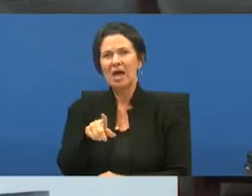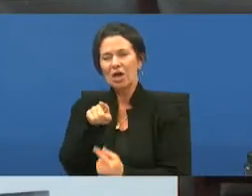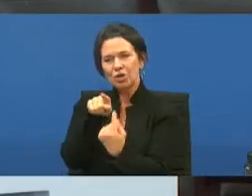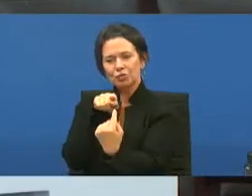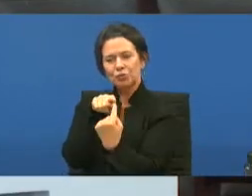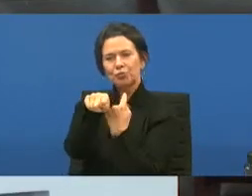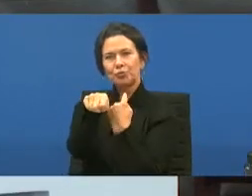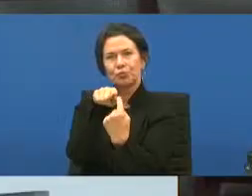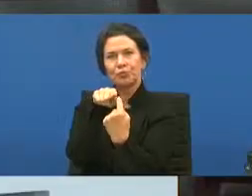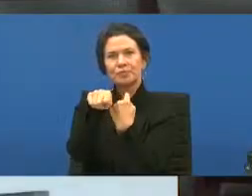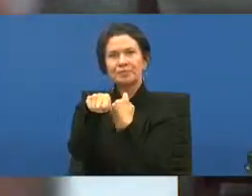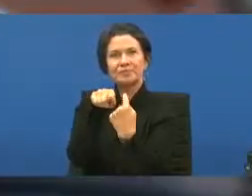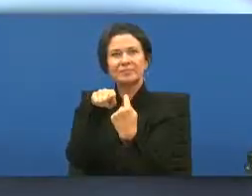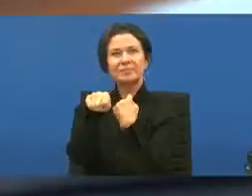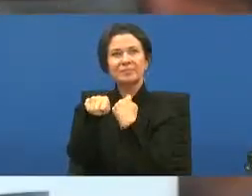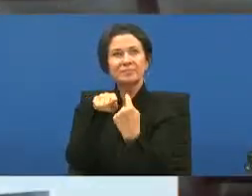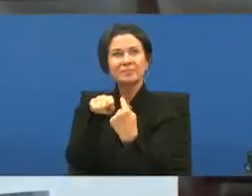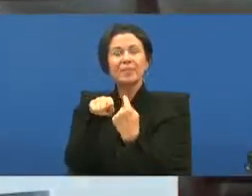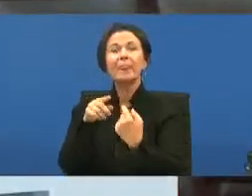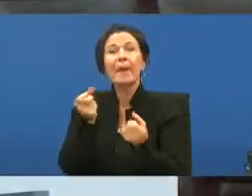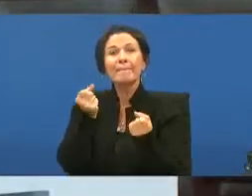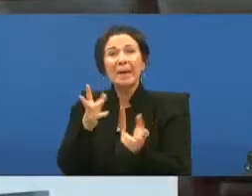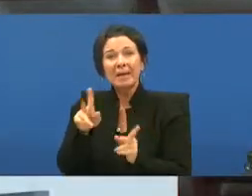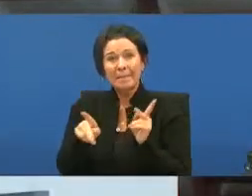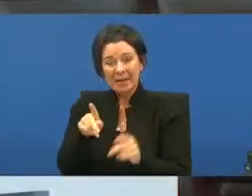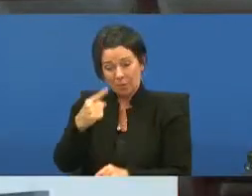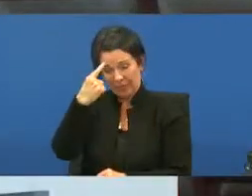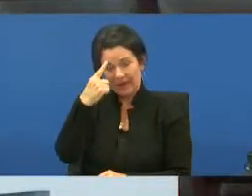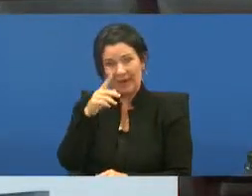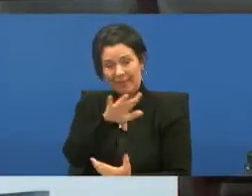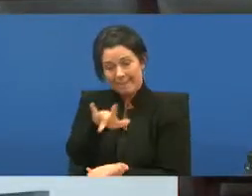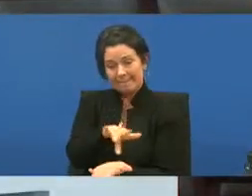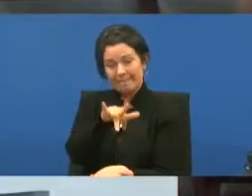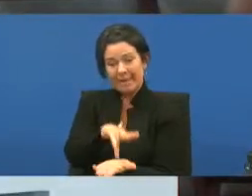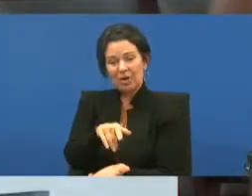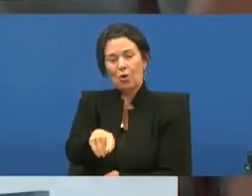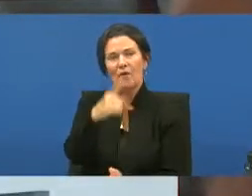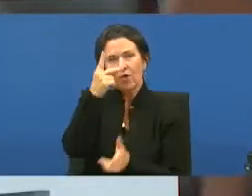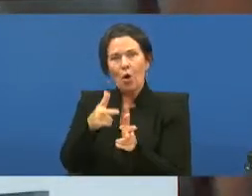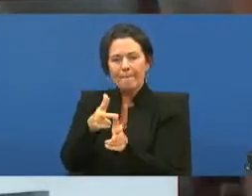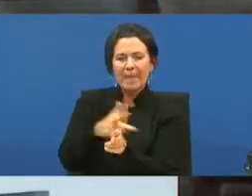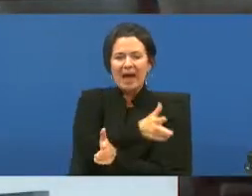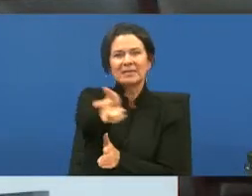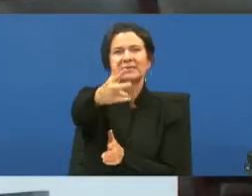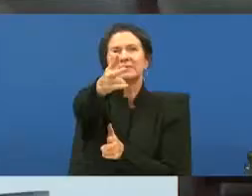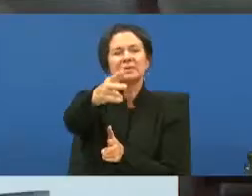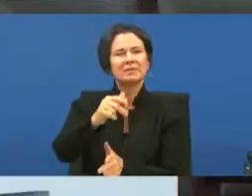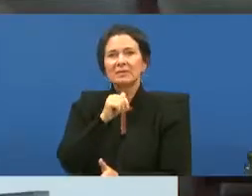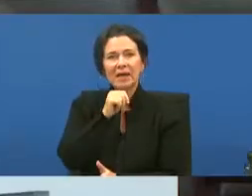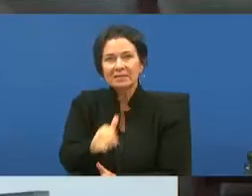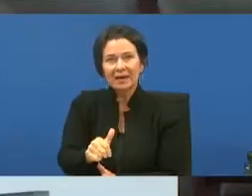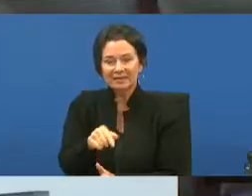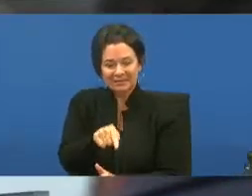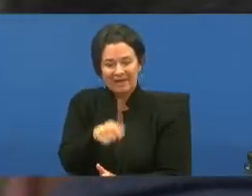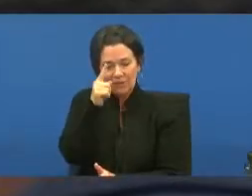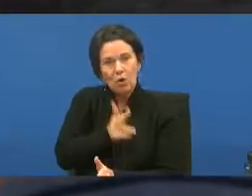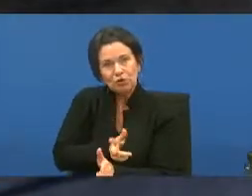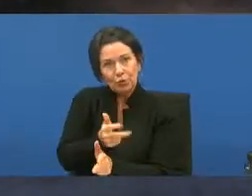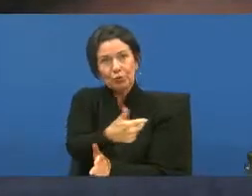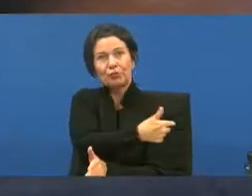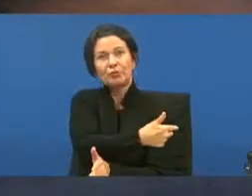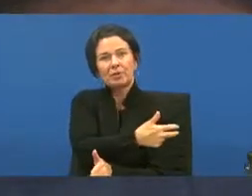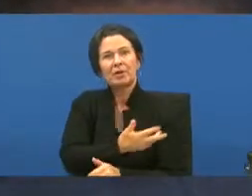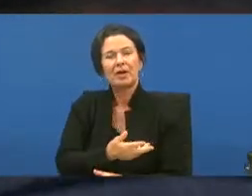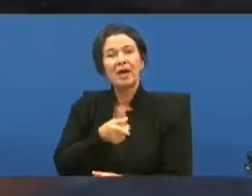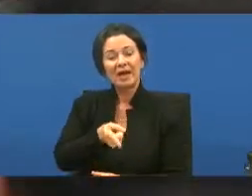turning lane. Unfortunately, many people use this as a passing lane. The speed limit is 45 miles per hour, but it often feels more